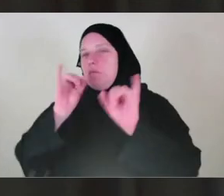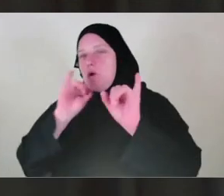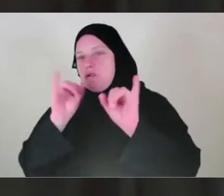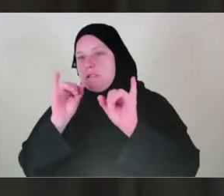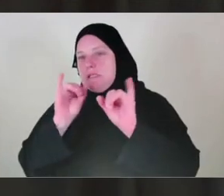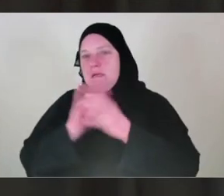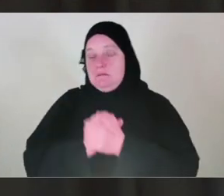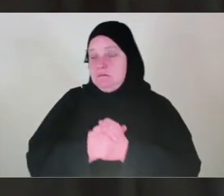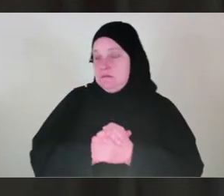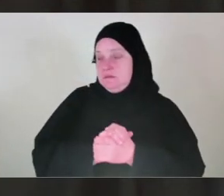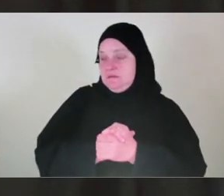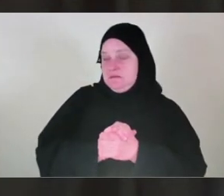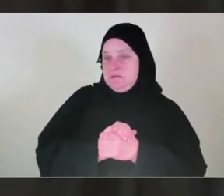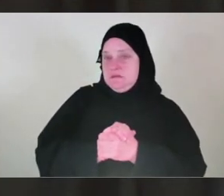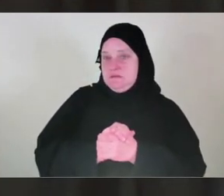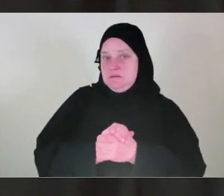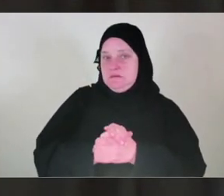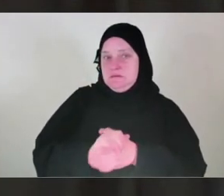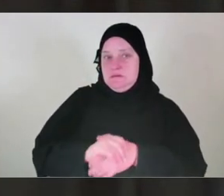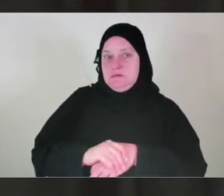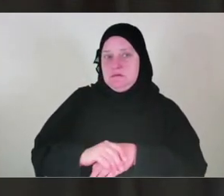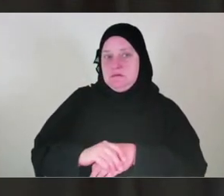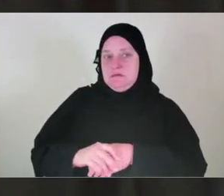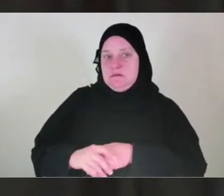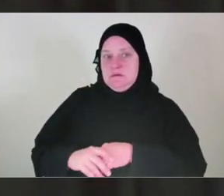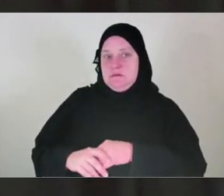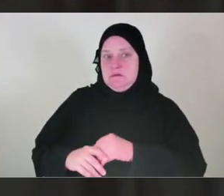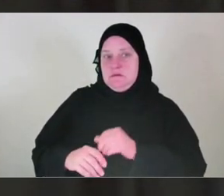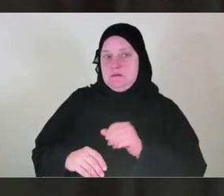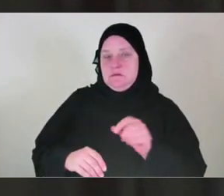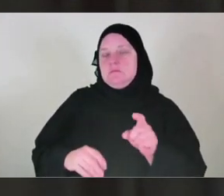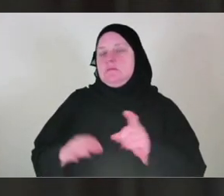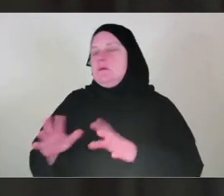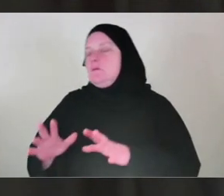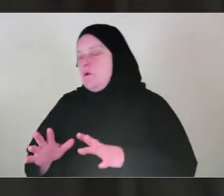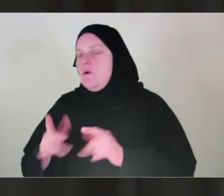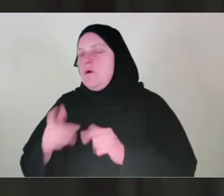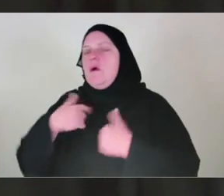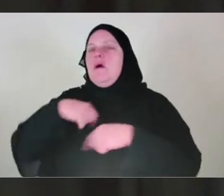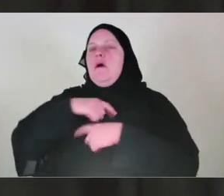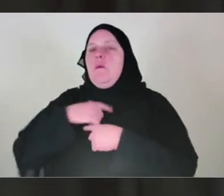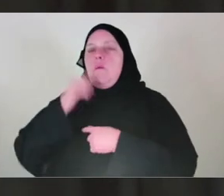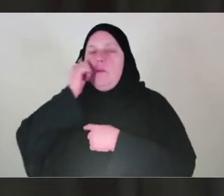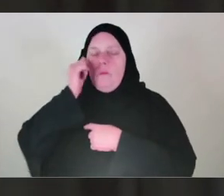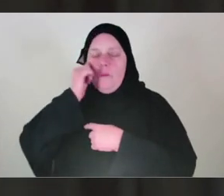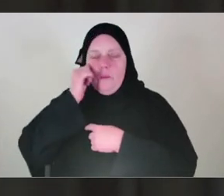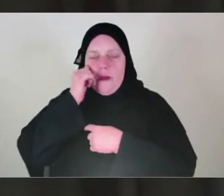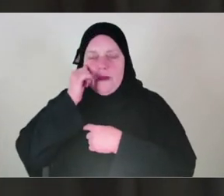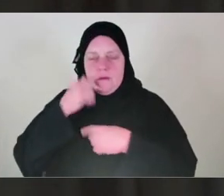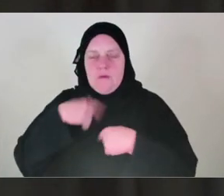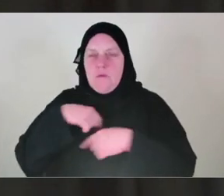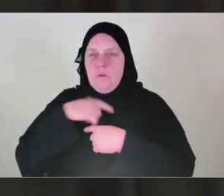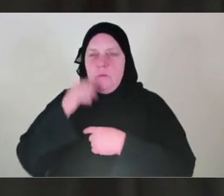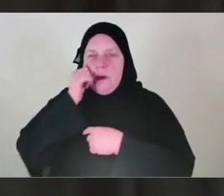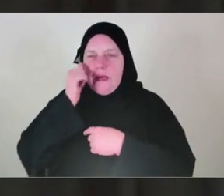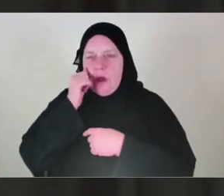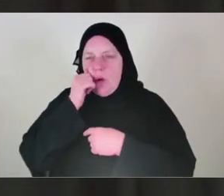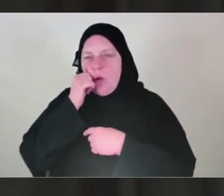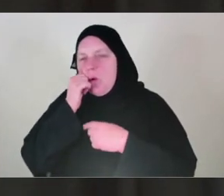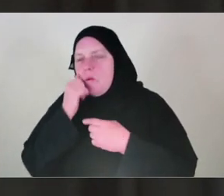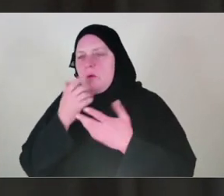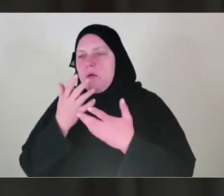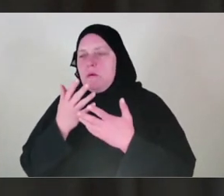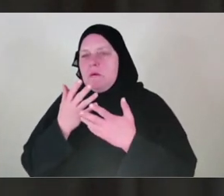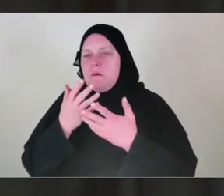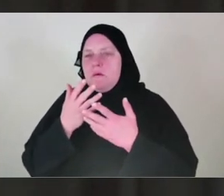people say, well, that's normal because people go see doctors of the opposite gender all the time for menial things.